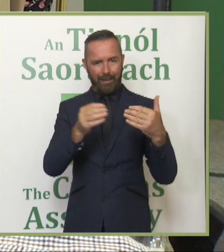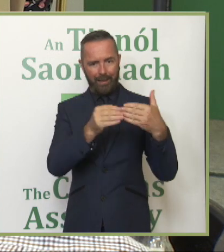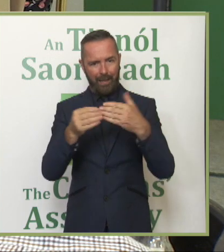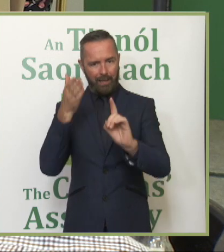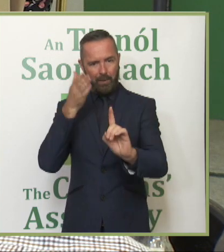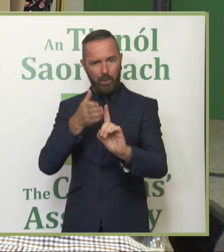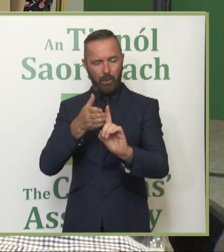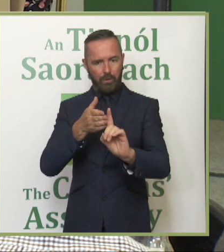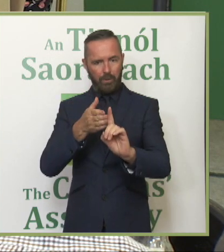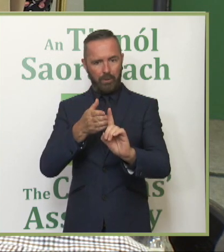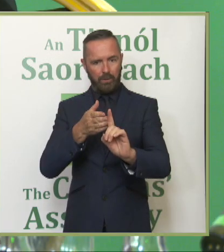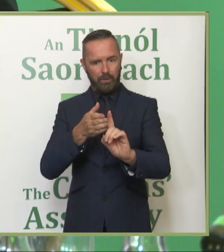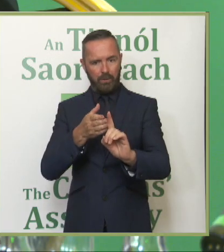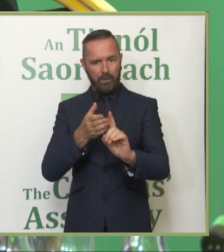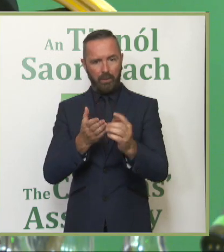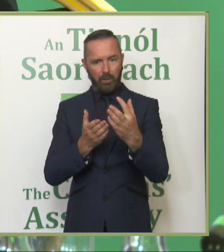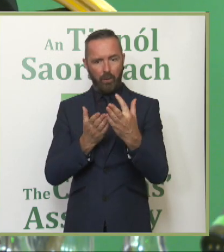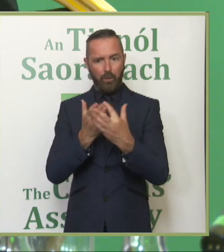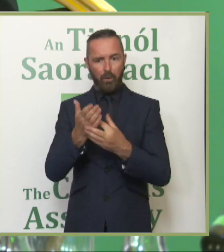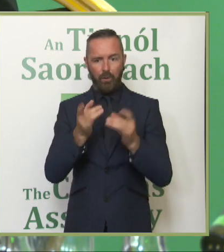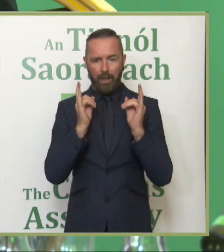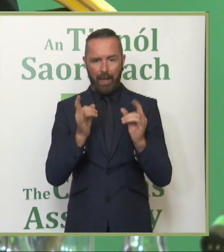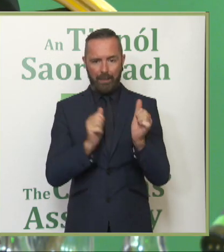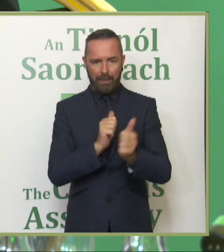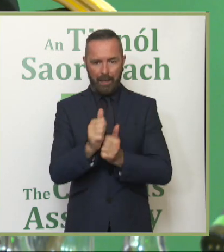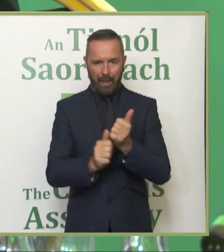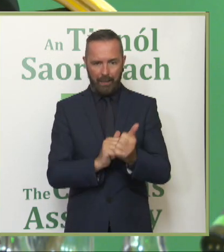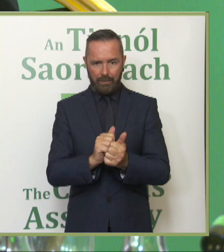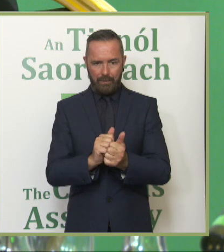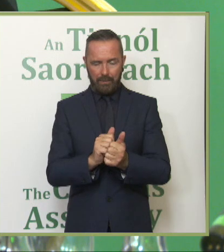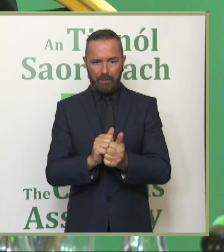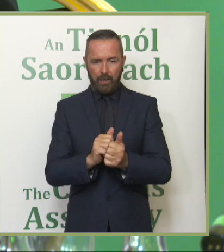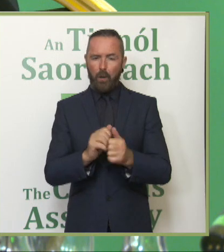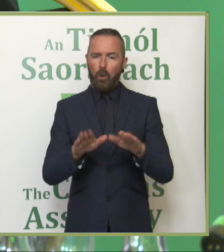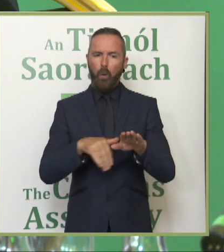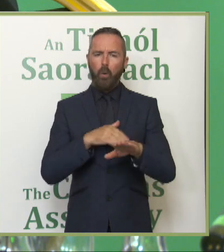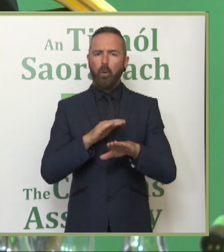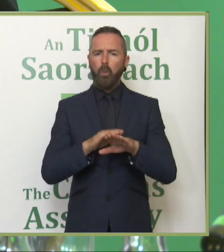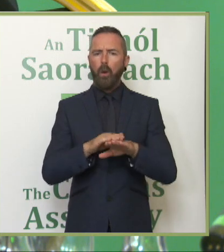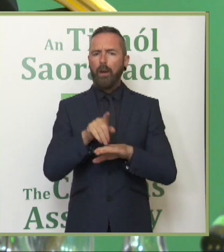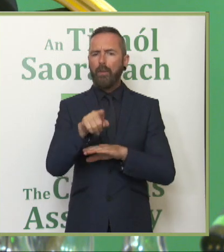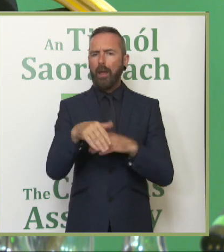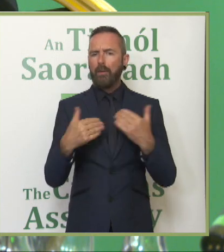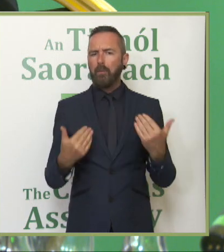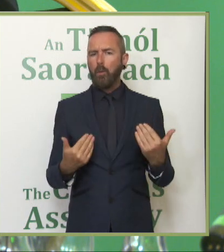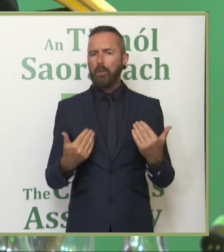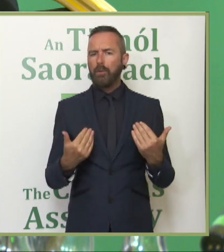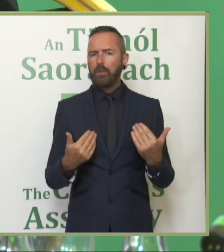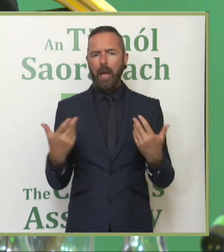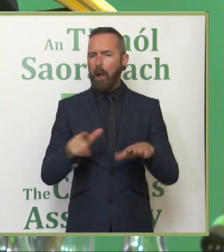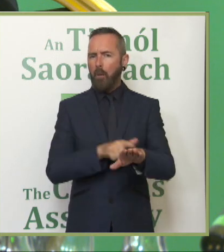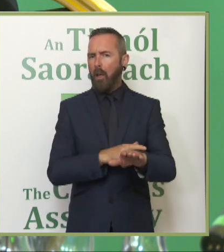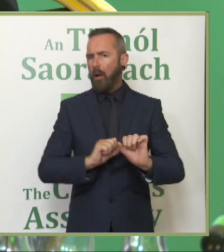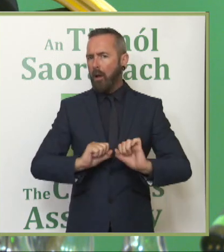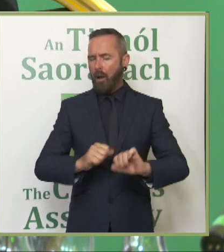for Health Act, and the intention now is the criminal justice approach. Where's that at? How long is it going to take? When might